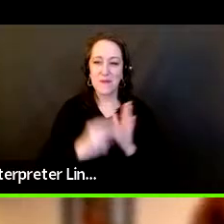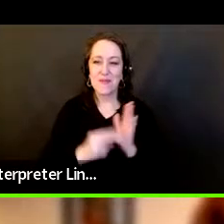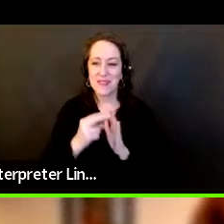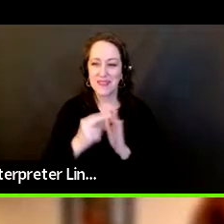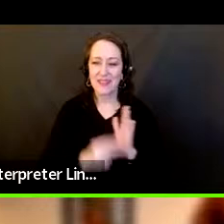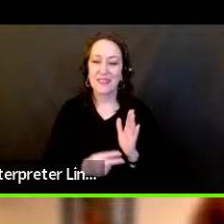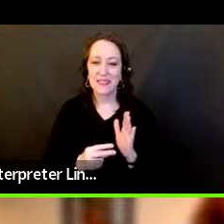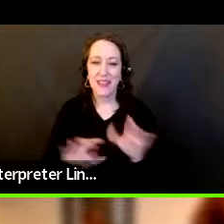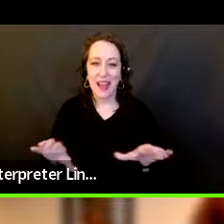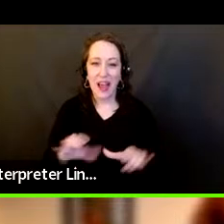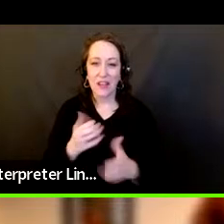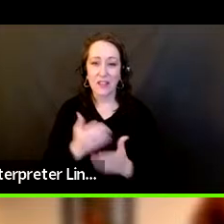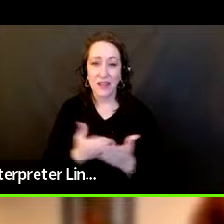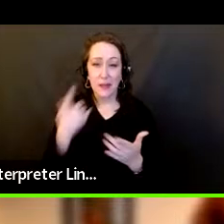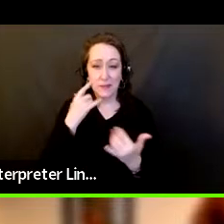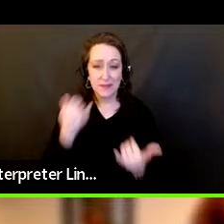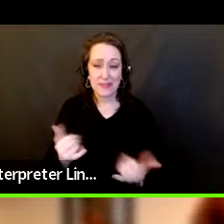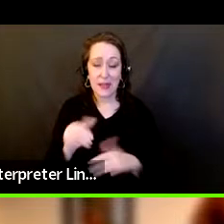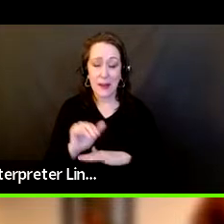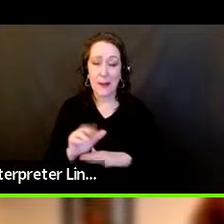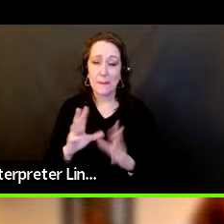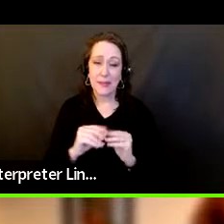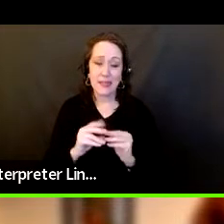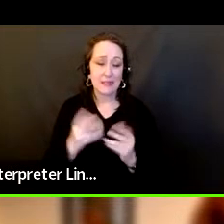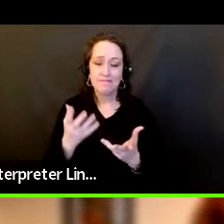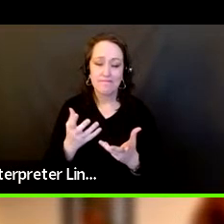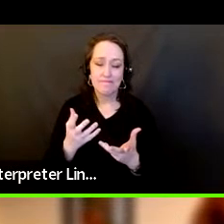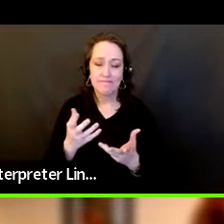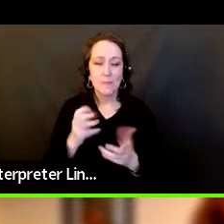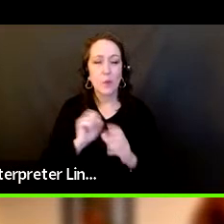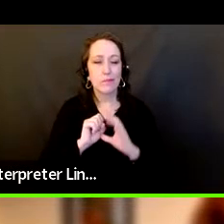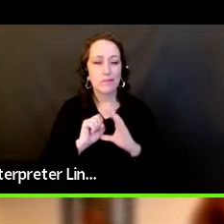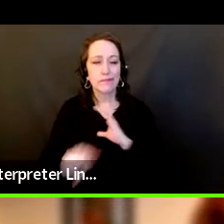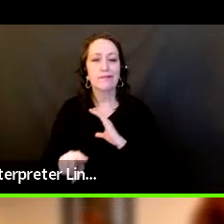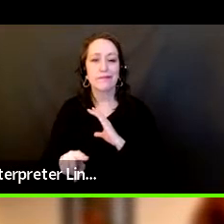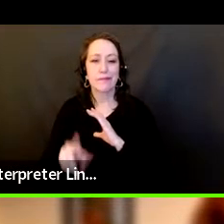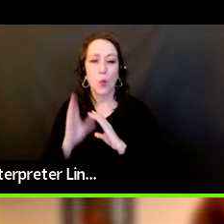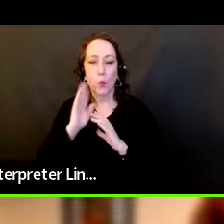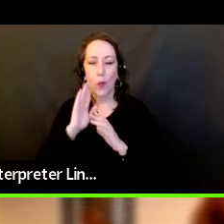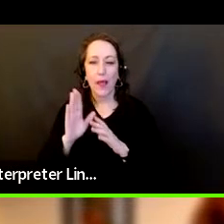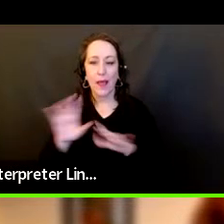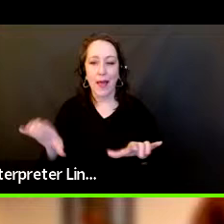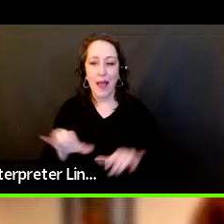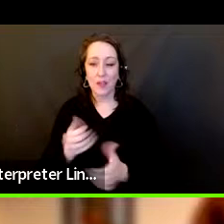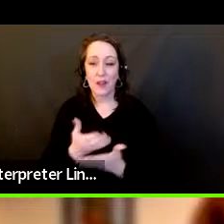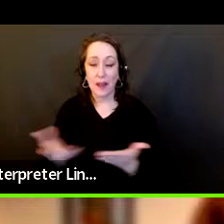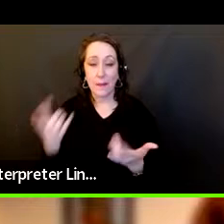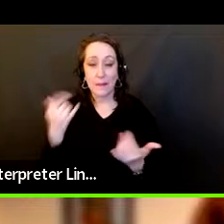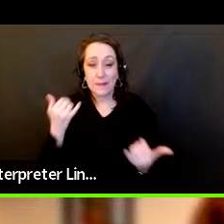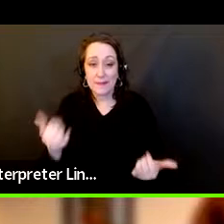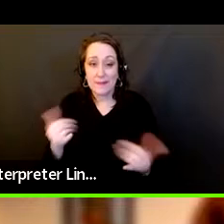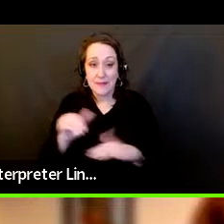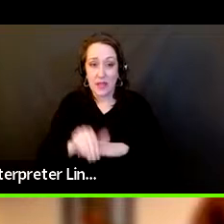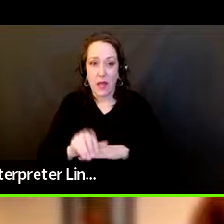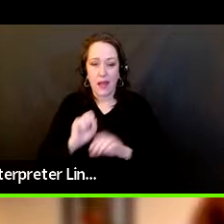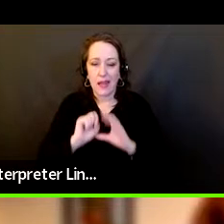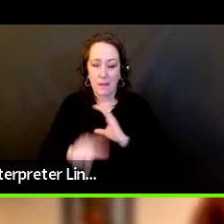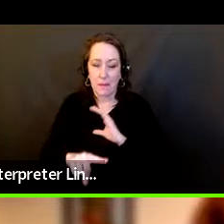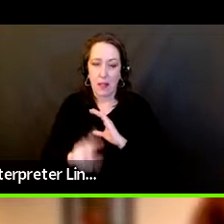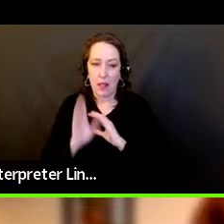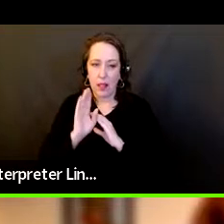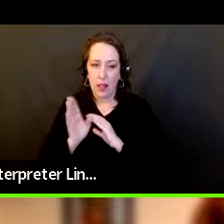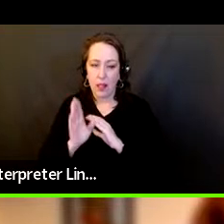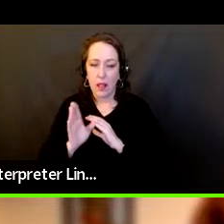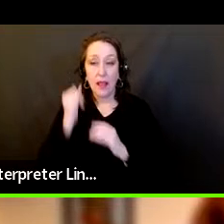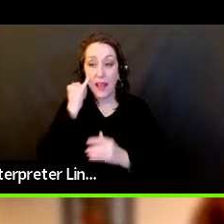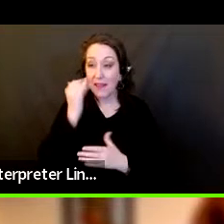our action items from tonight's meeting. So we will be also sending the action items from tonight via email. If for